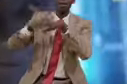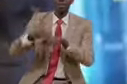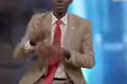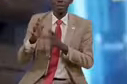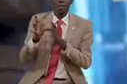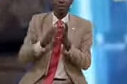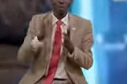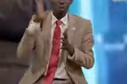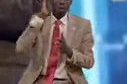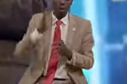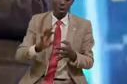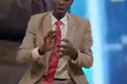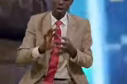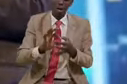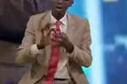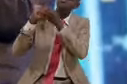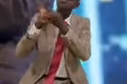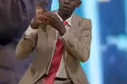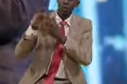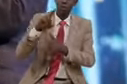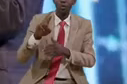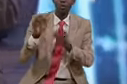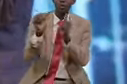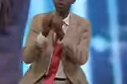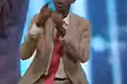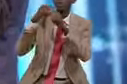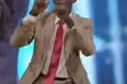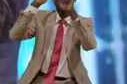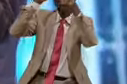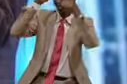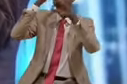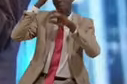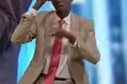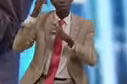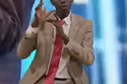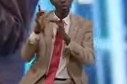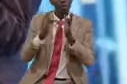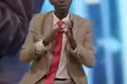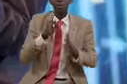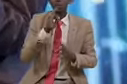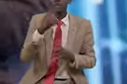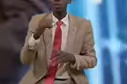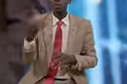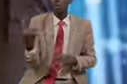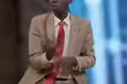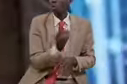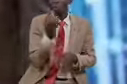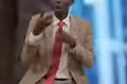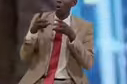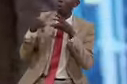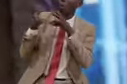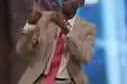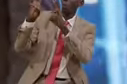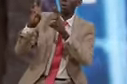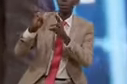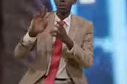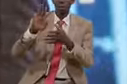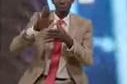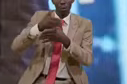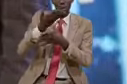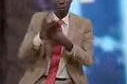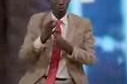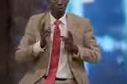unto the Father, because he's the only link between humanity and